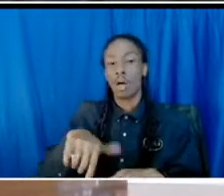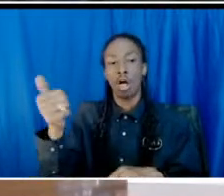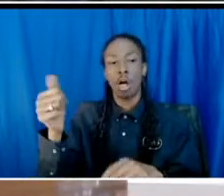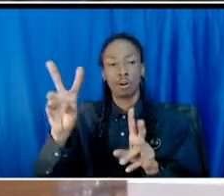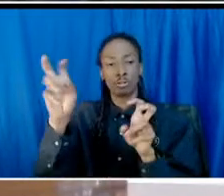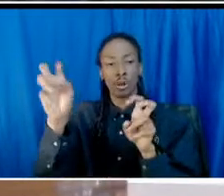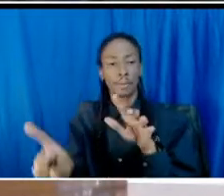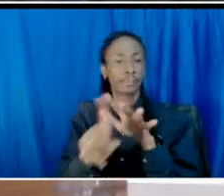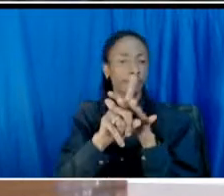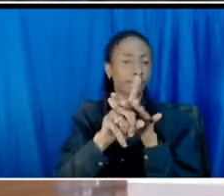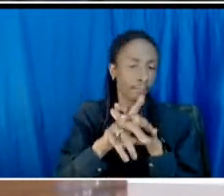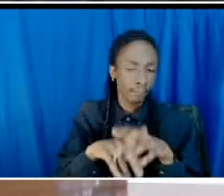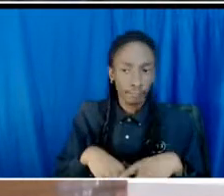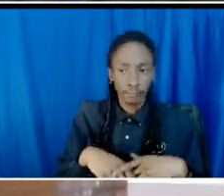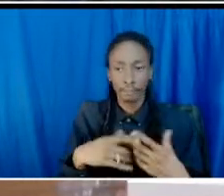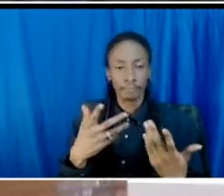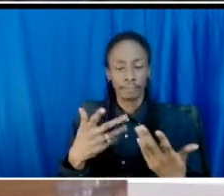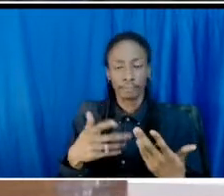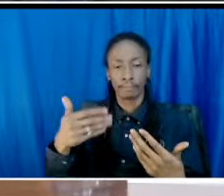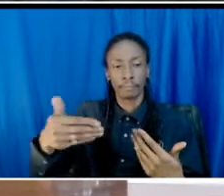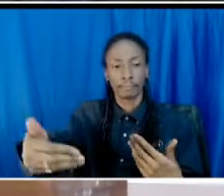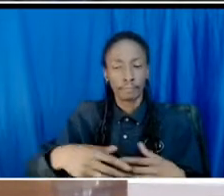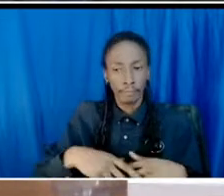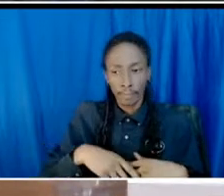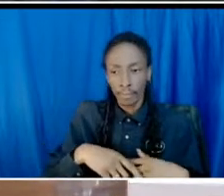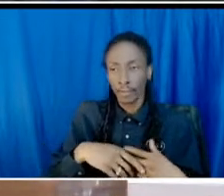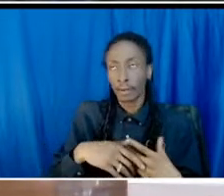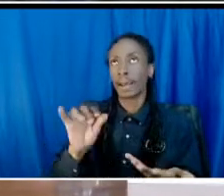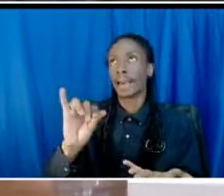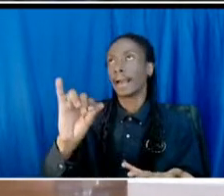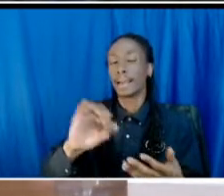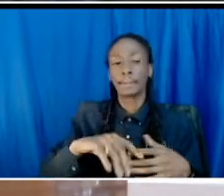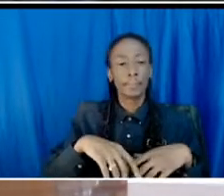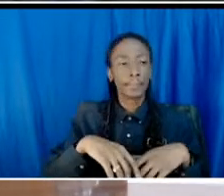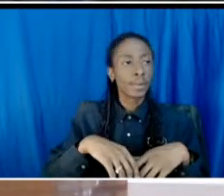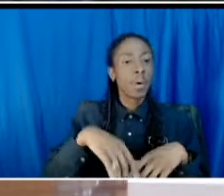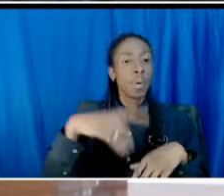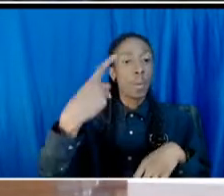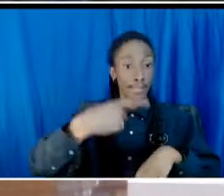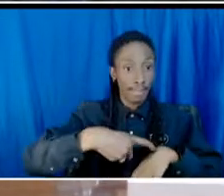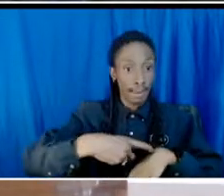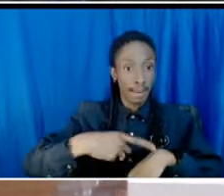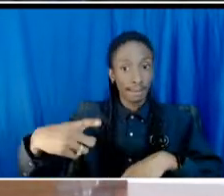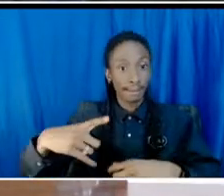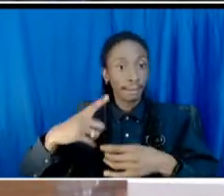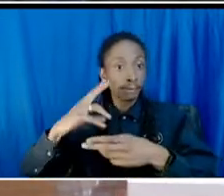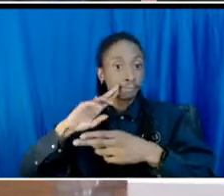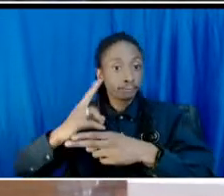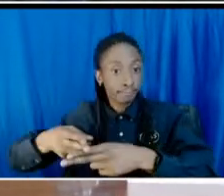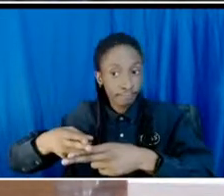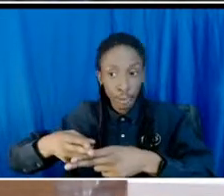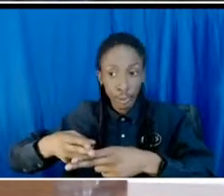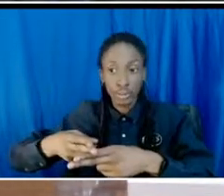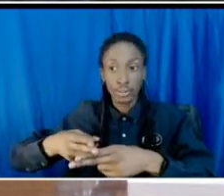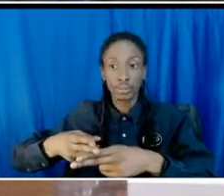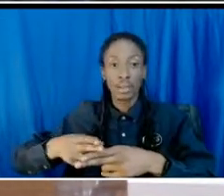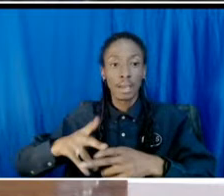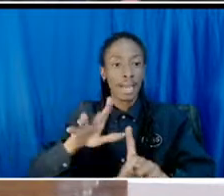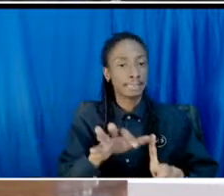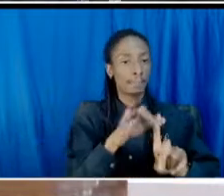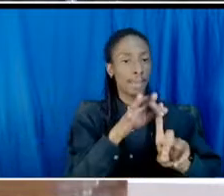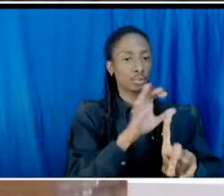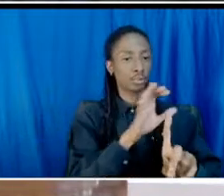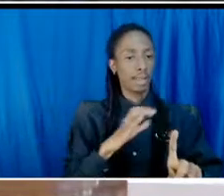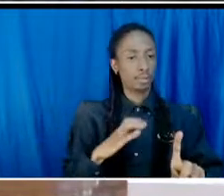different intervals. So at one point, he had raised the question of having a special counsel for